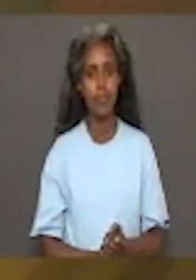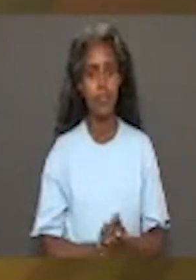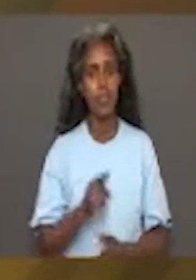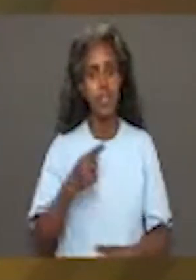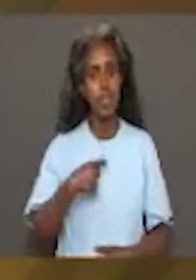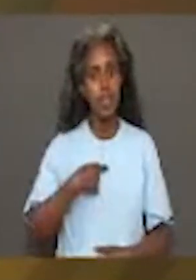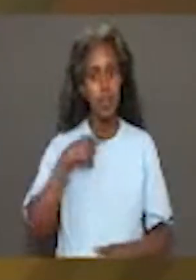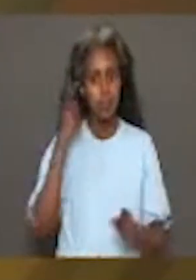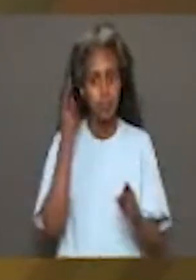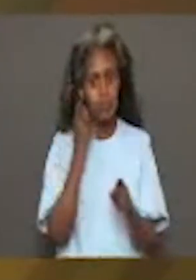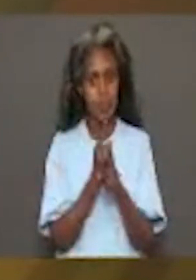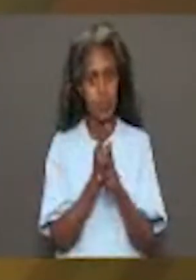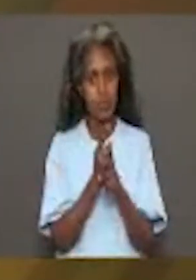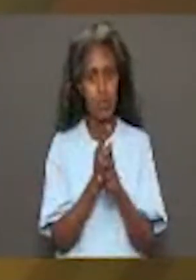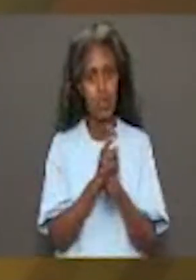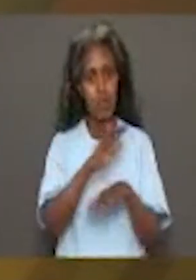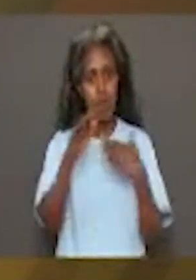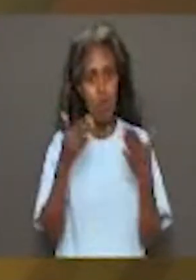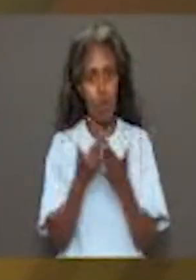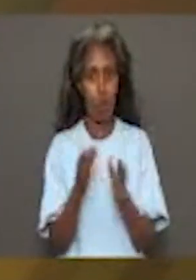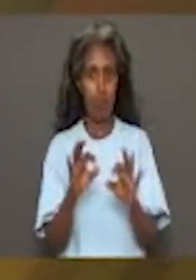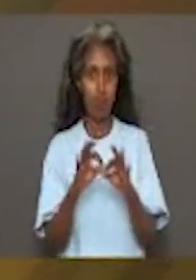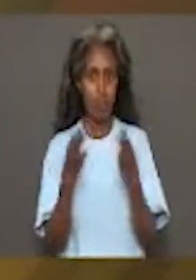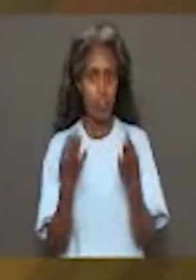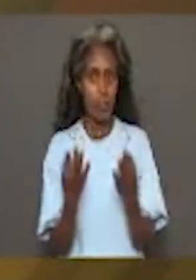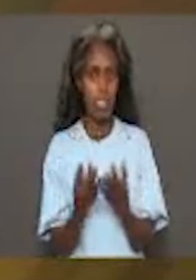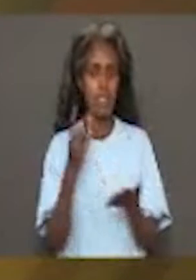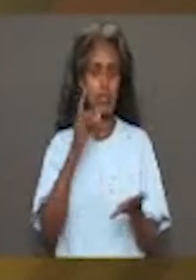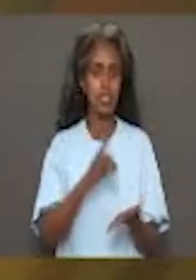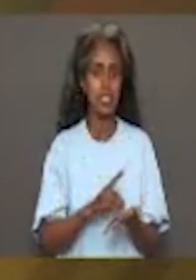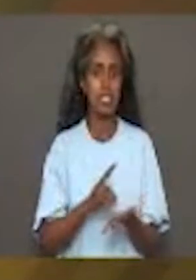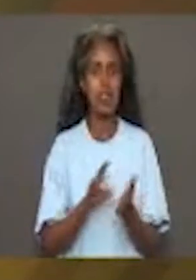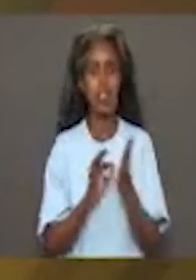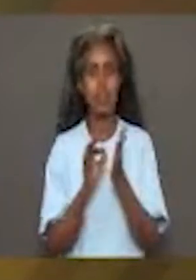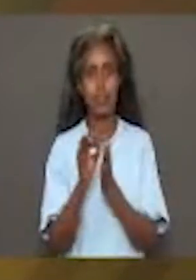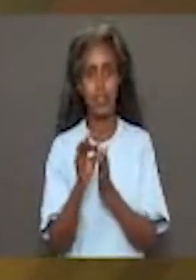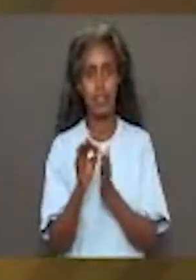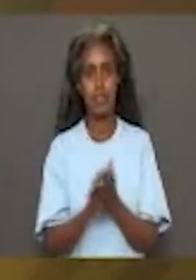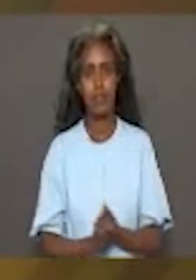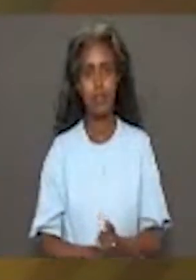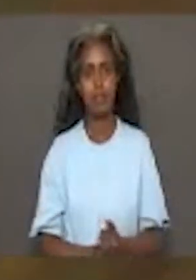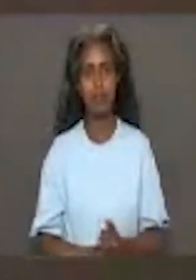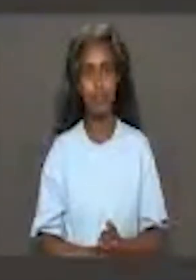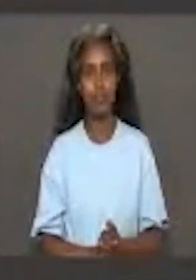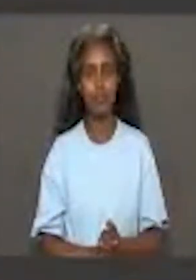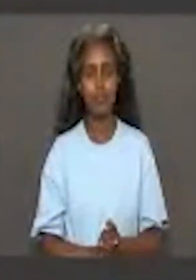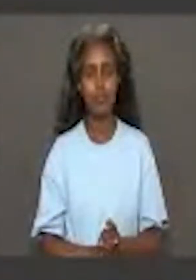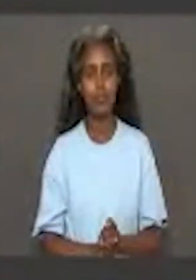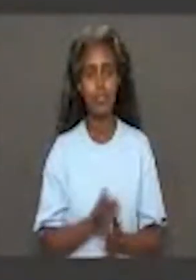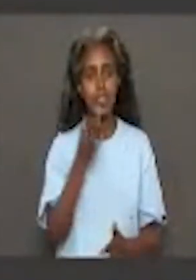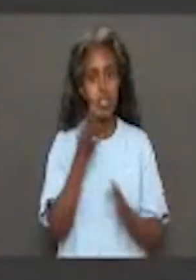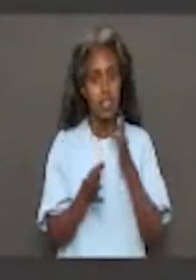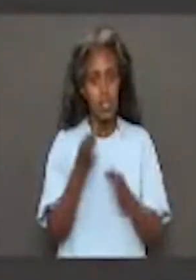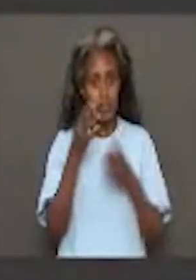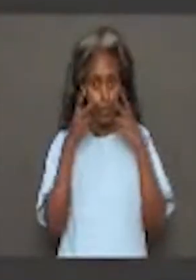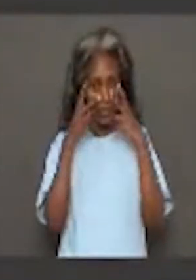I am sure that you are all familiar with decimal numbers. If